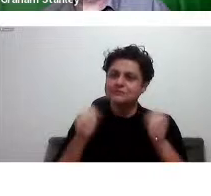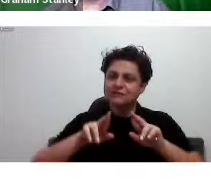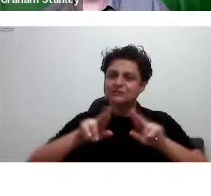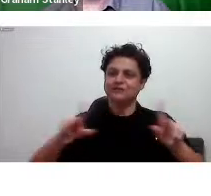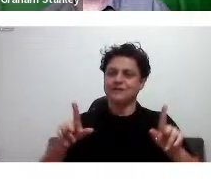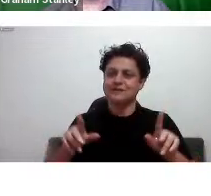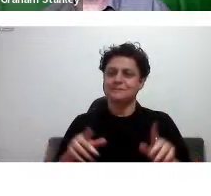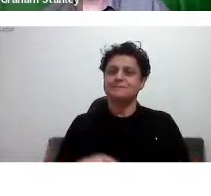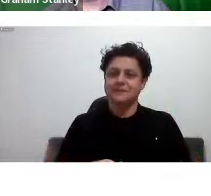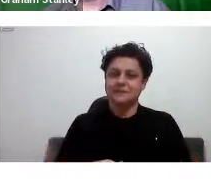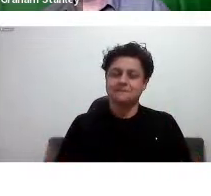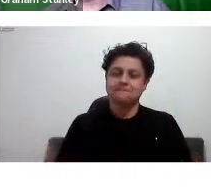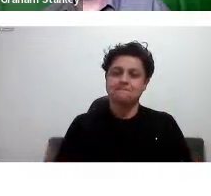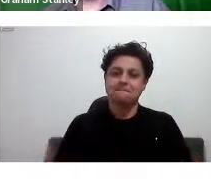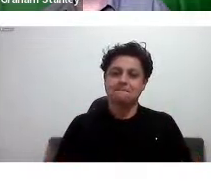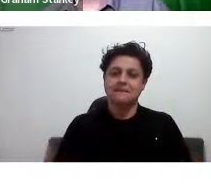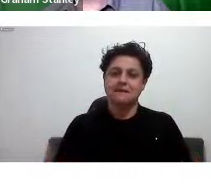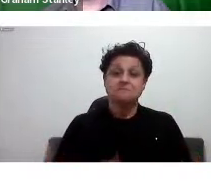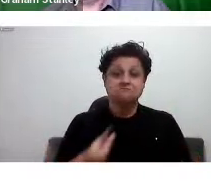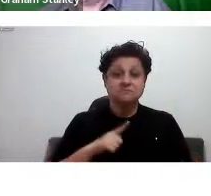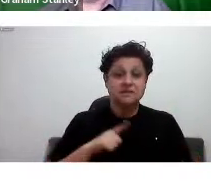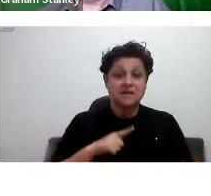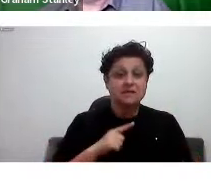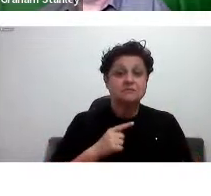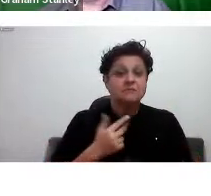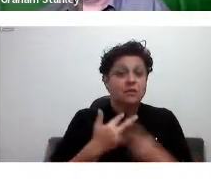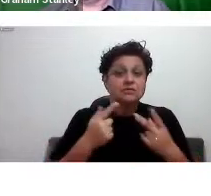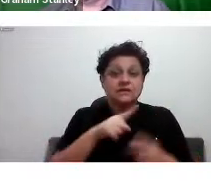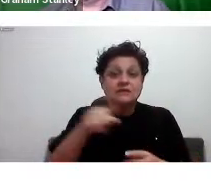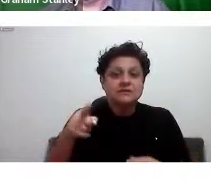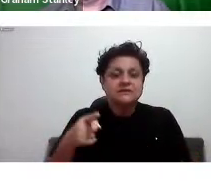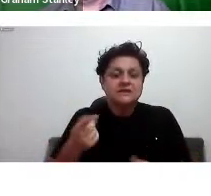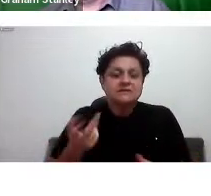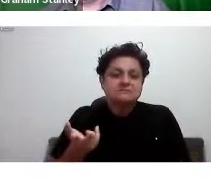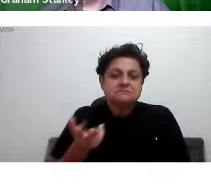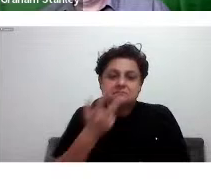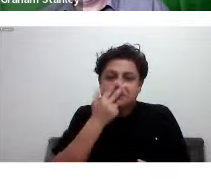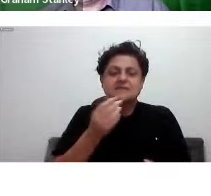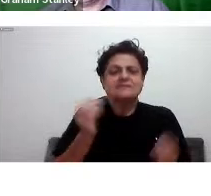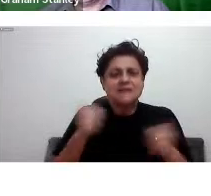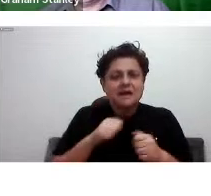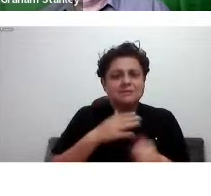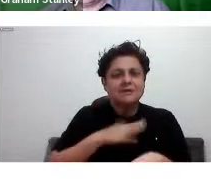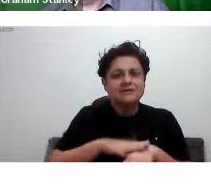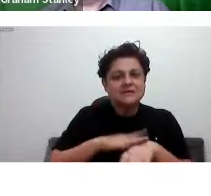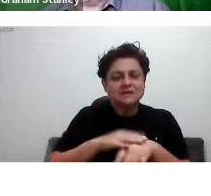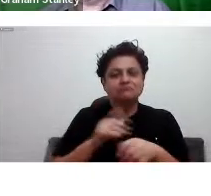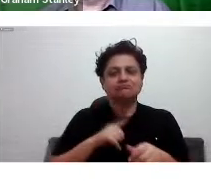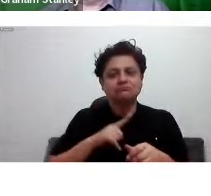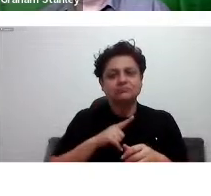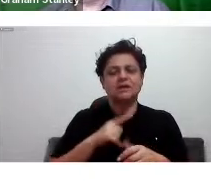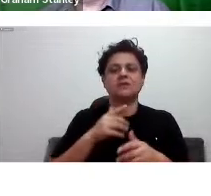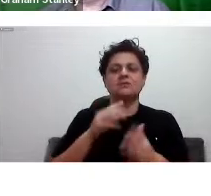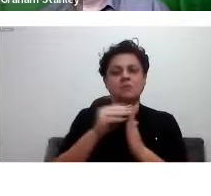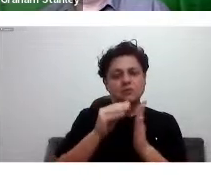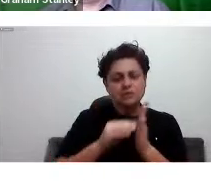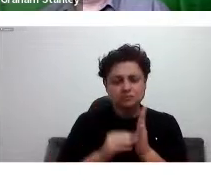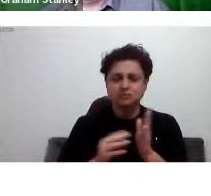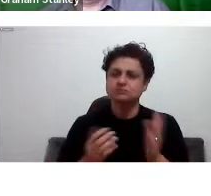to do with the content to change the what the learners are learning, to make it more